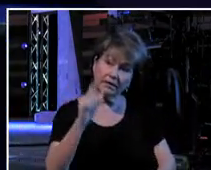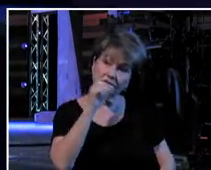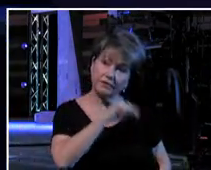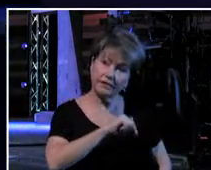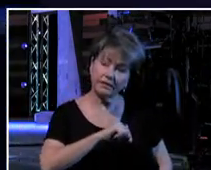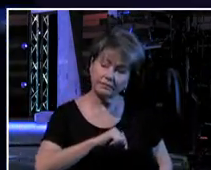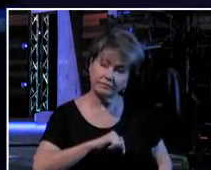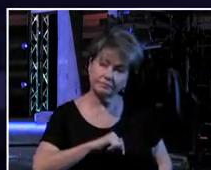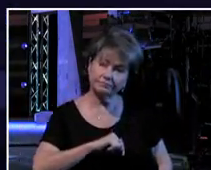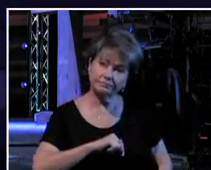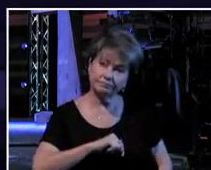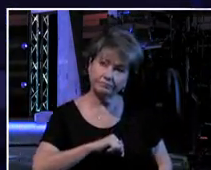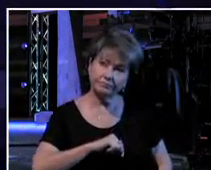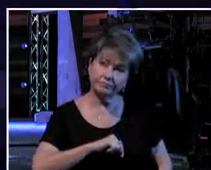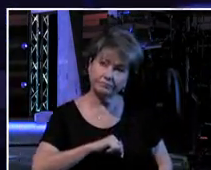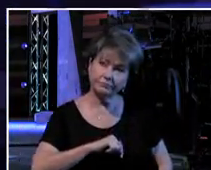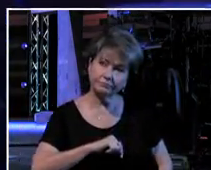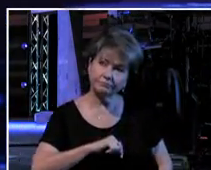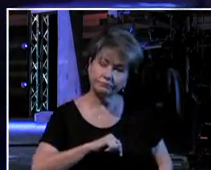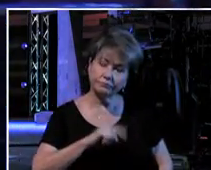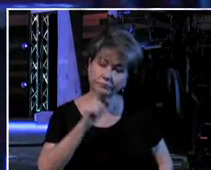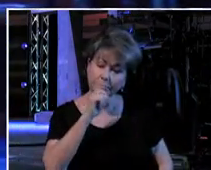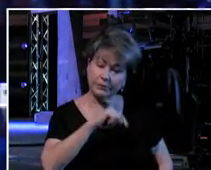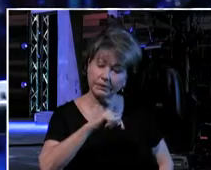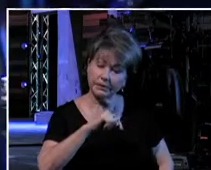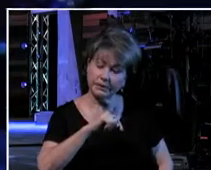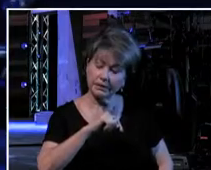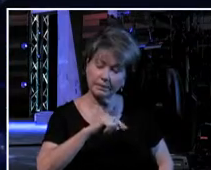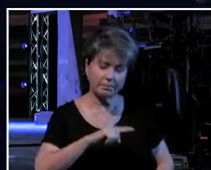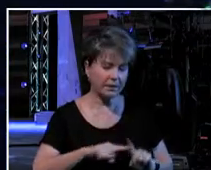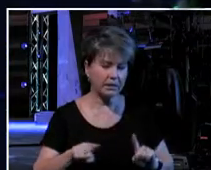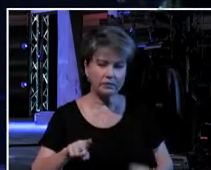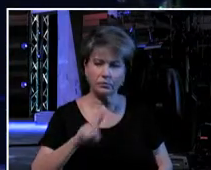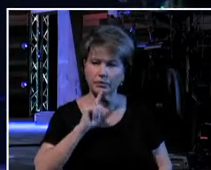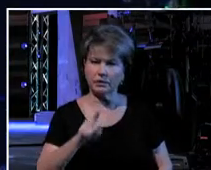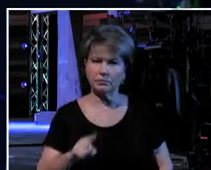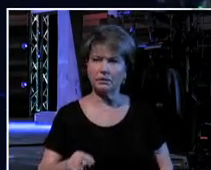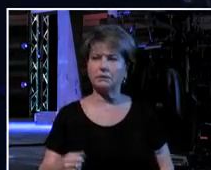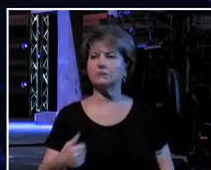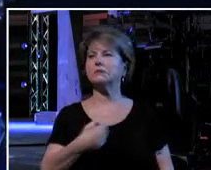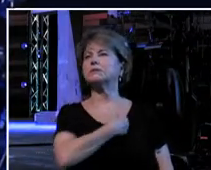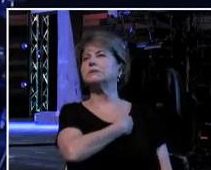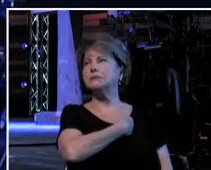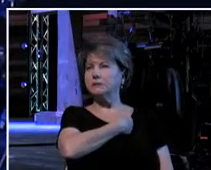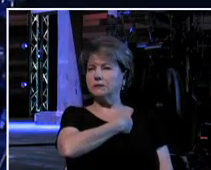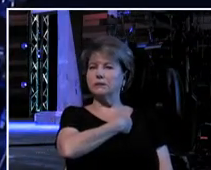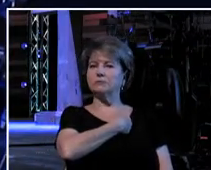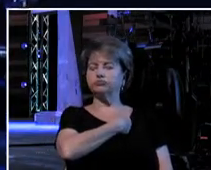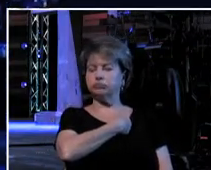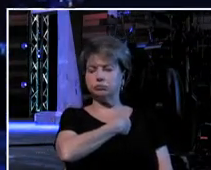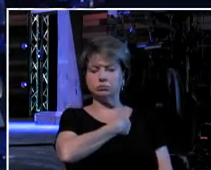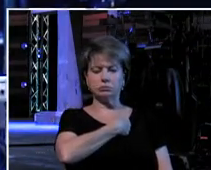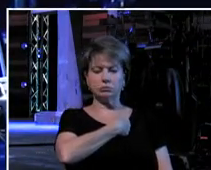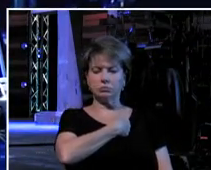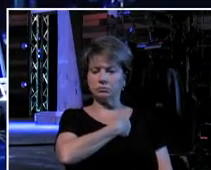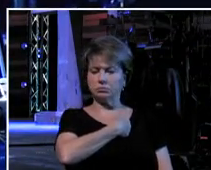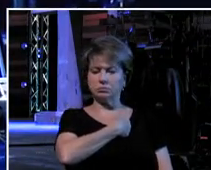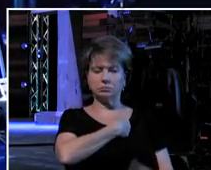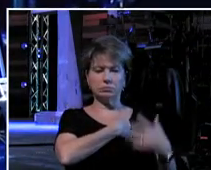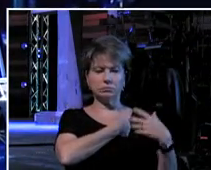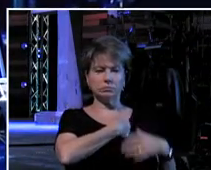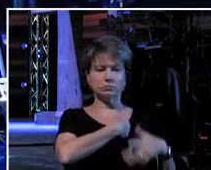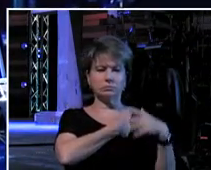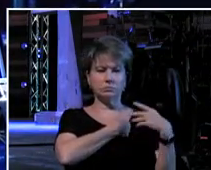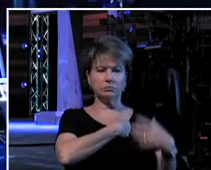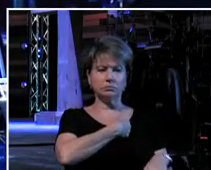be and pretend to do, but ultimately when something hits us that we can't overlook, and